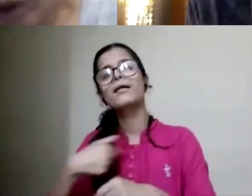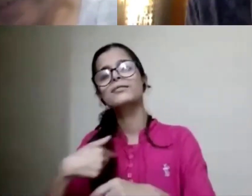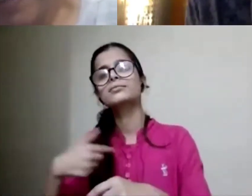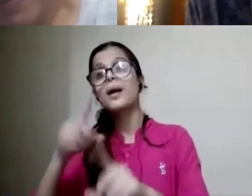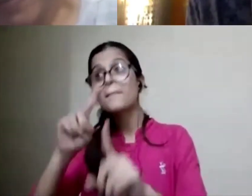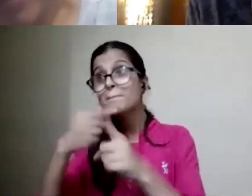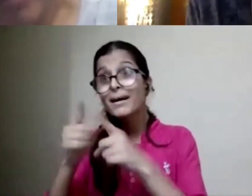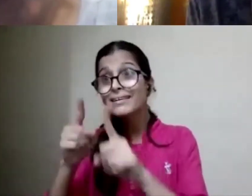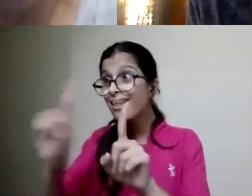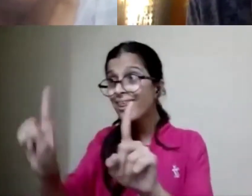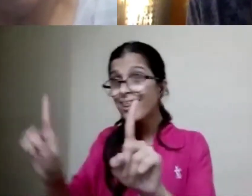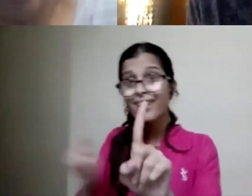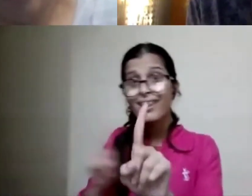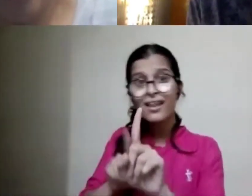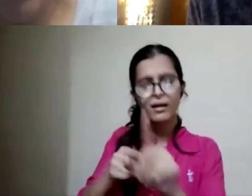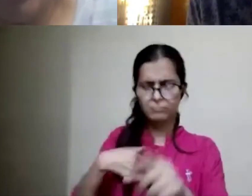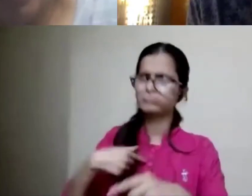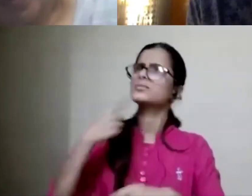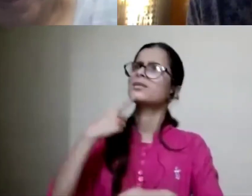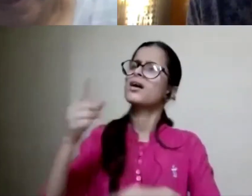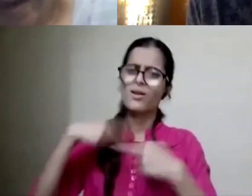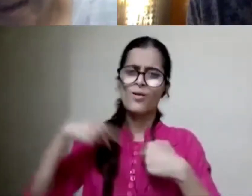They constantly say, we don't make law.